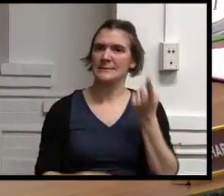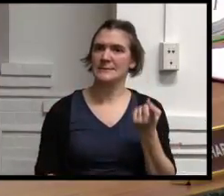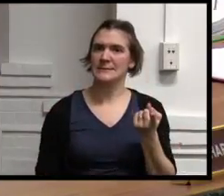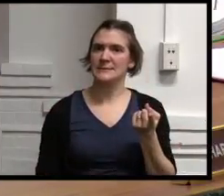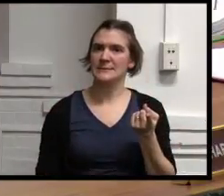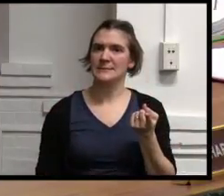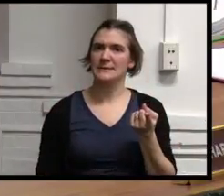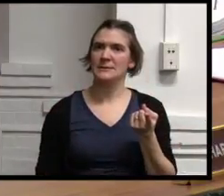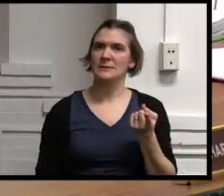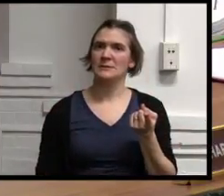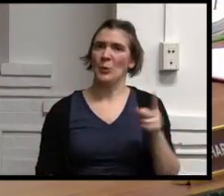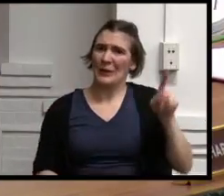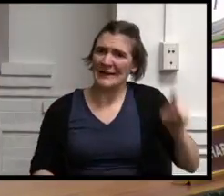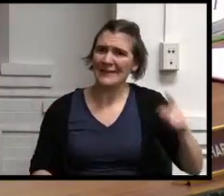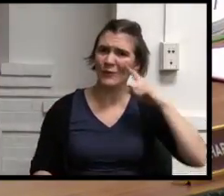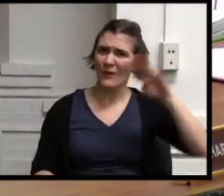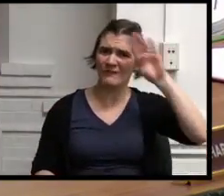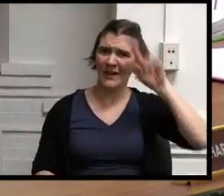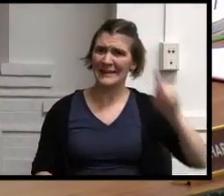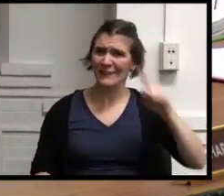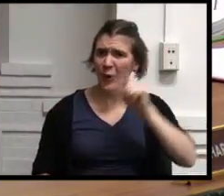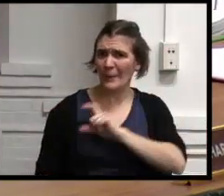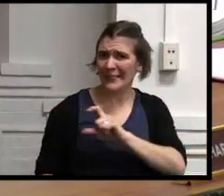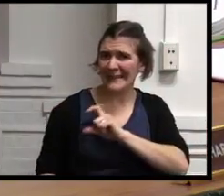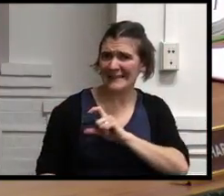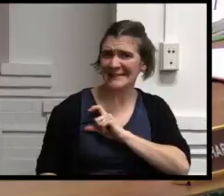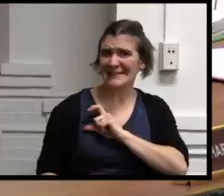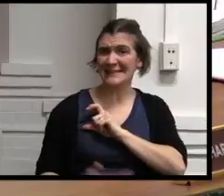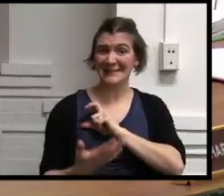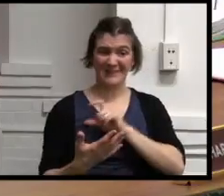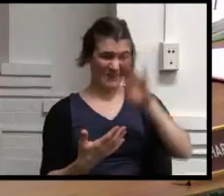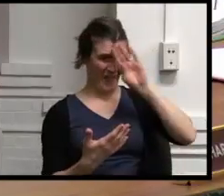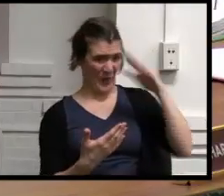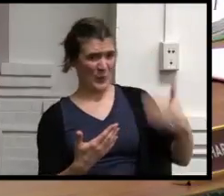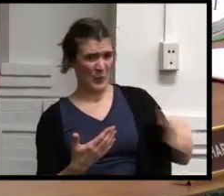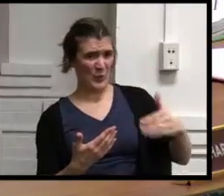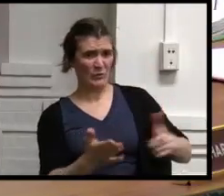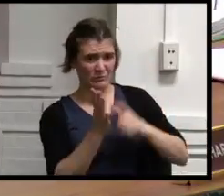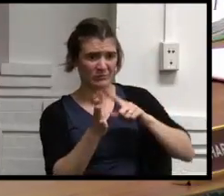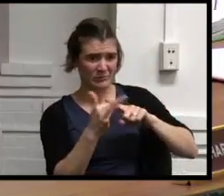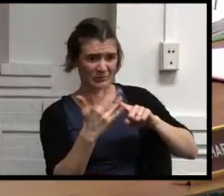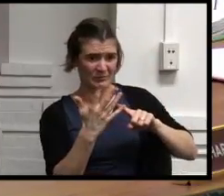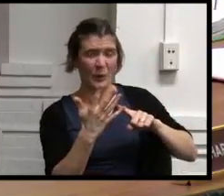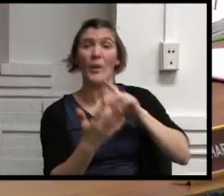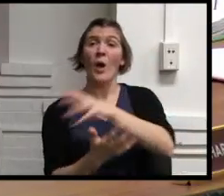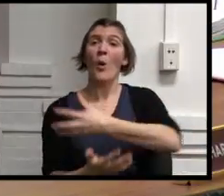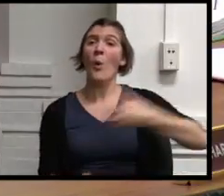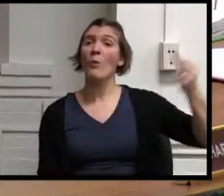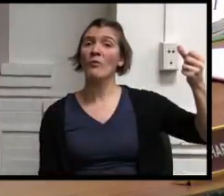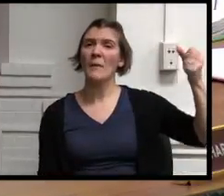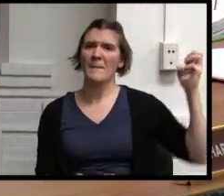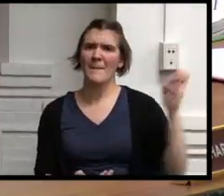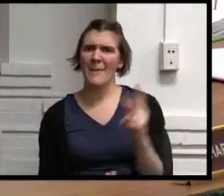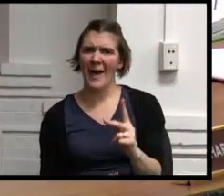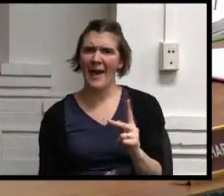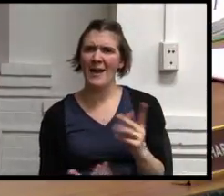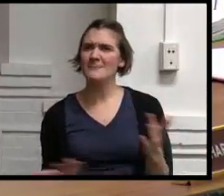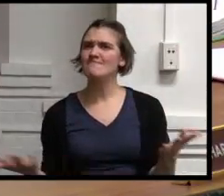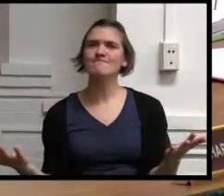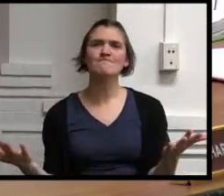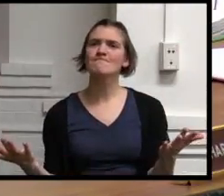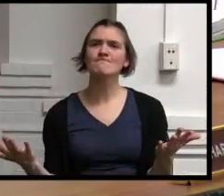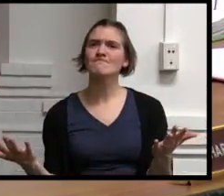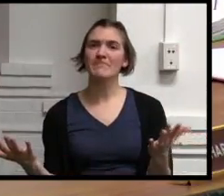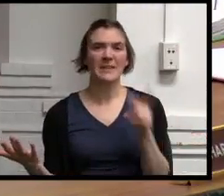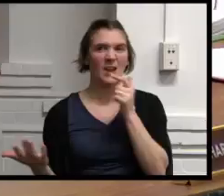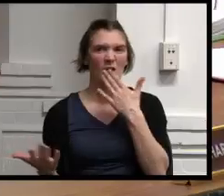for the fire department and the police department, in this case, the fire department, and now we put it back in, is